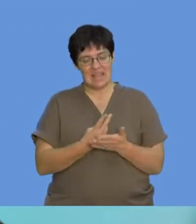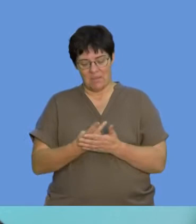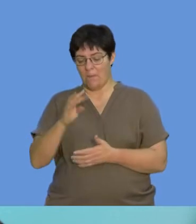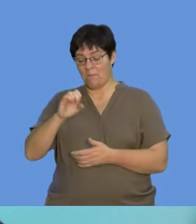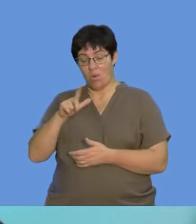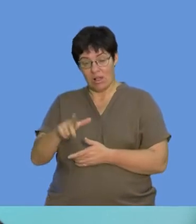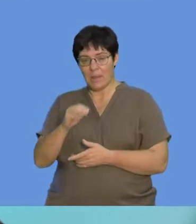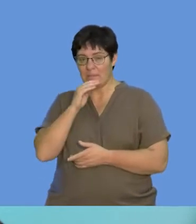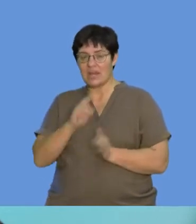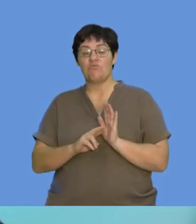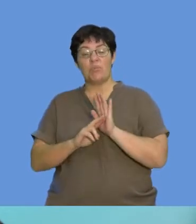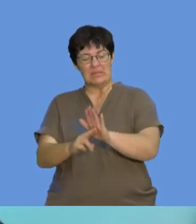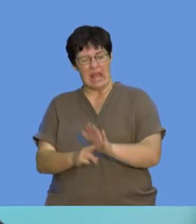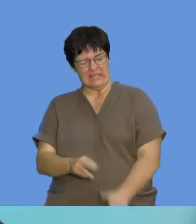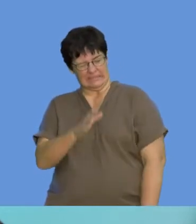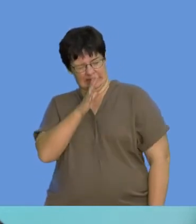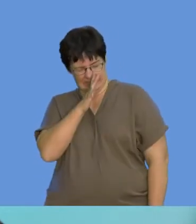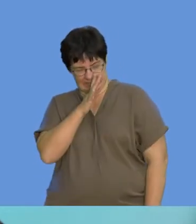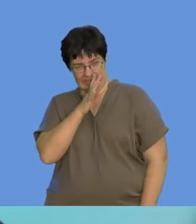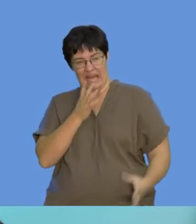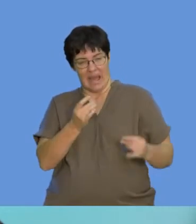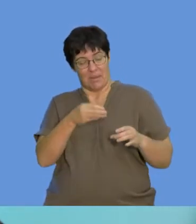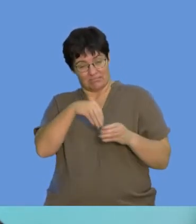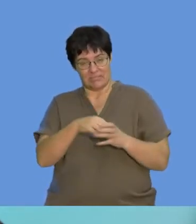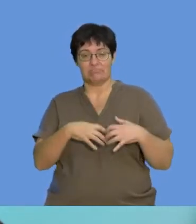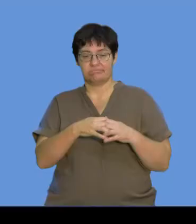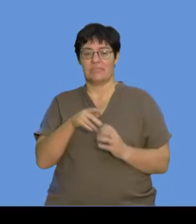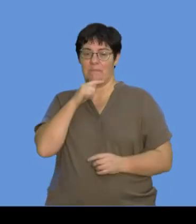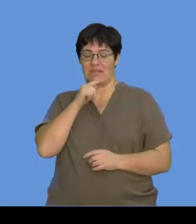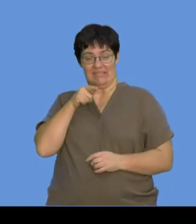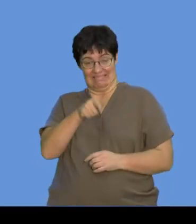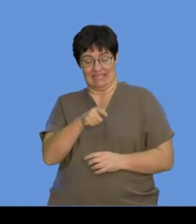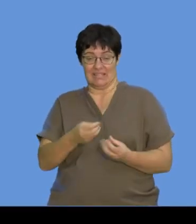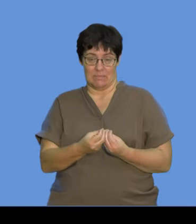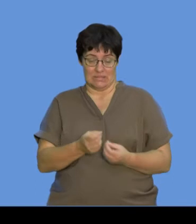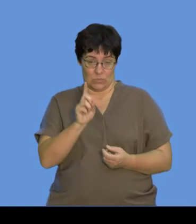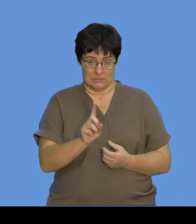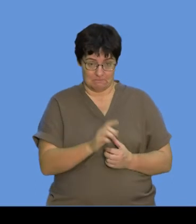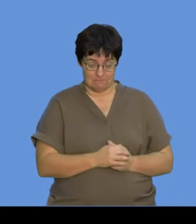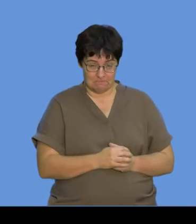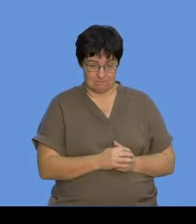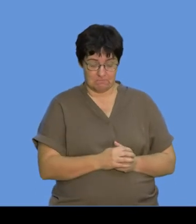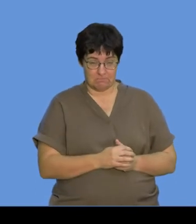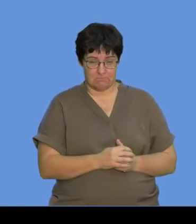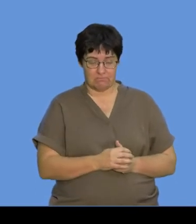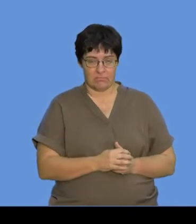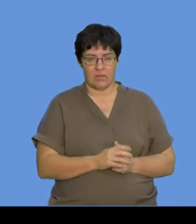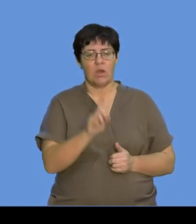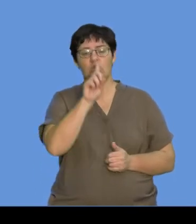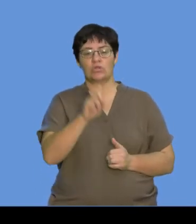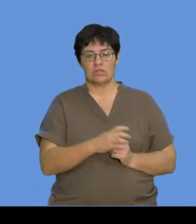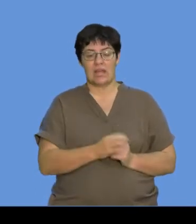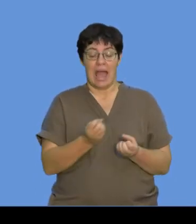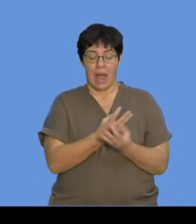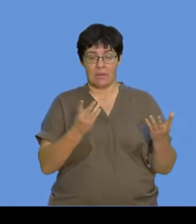also represents a very big number of particles that make up a substance, right? Okay, and then the question